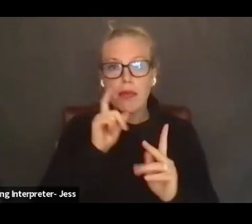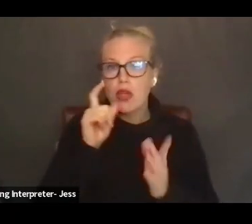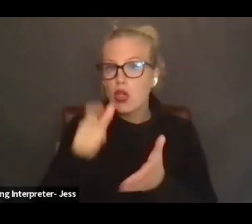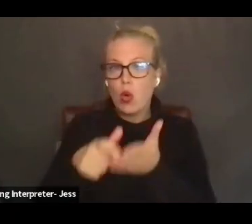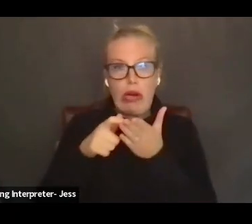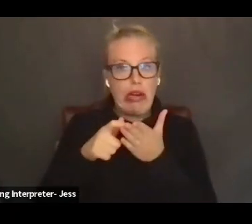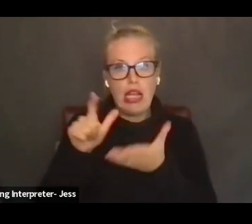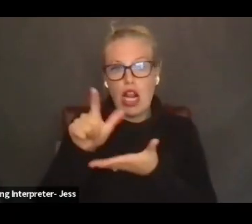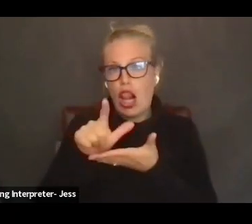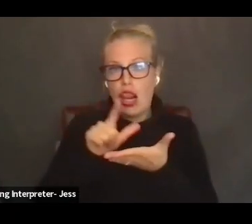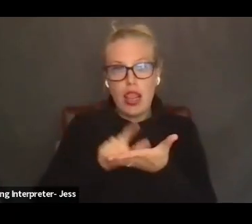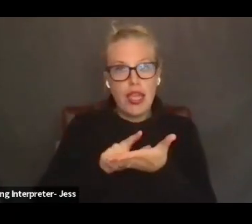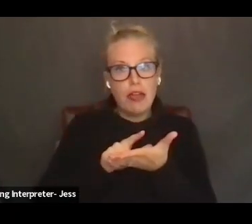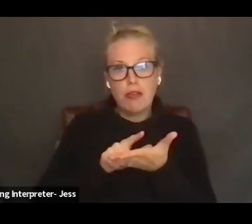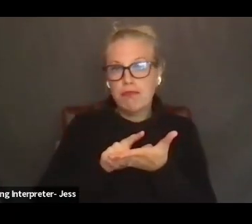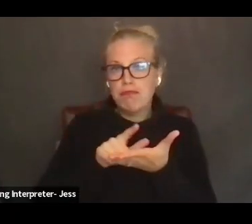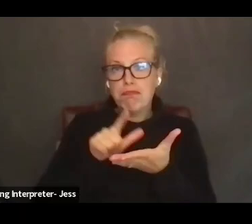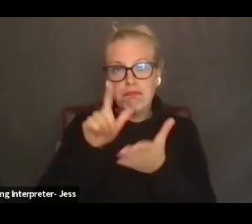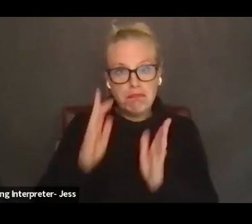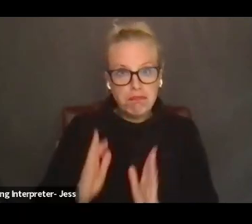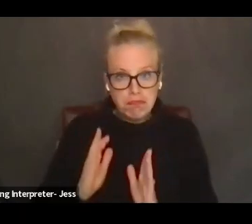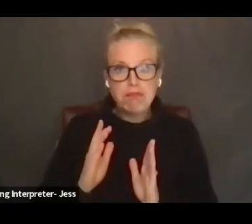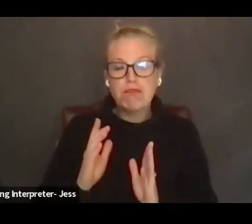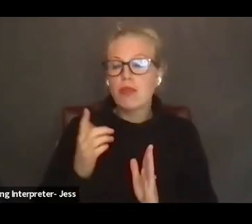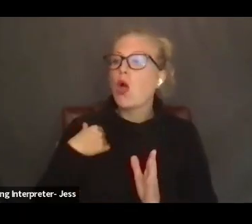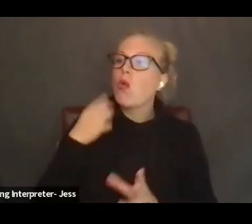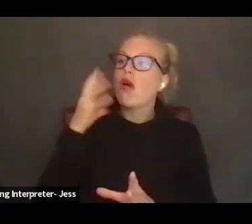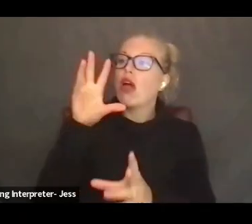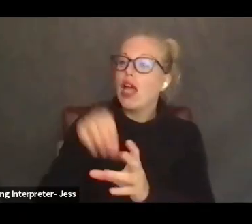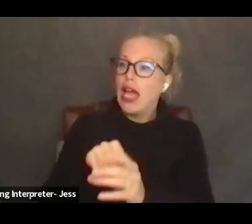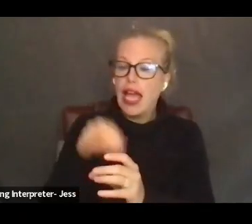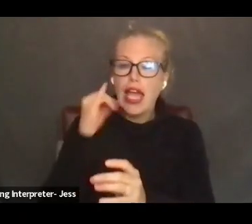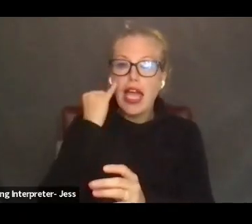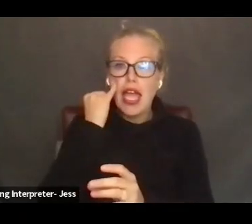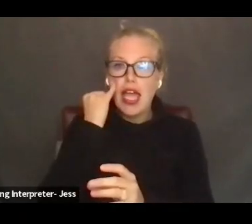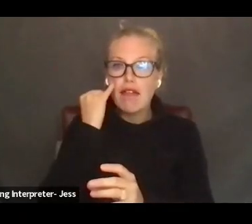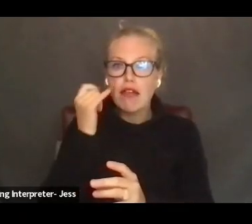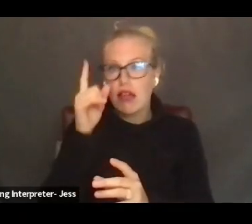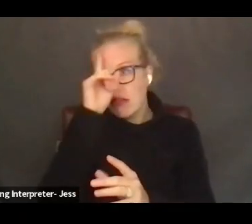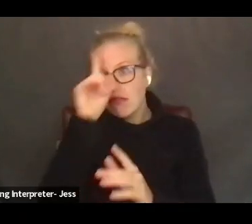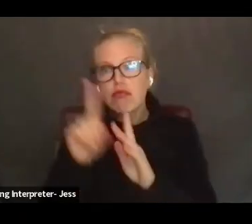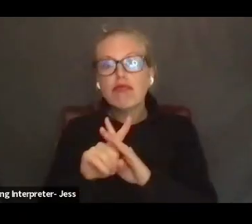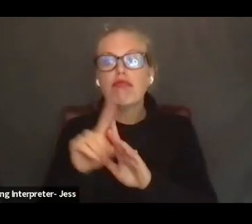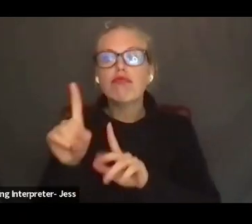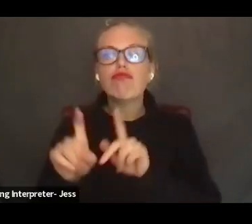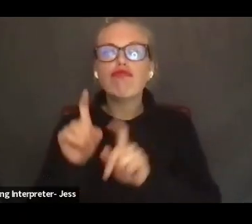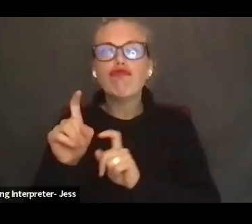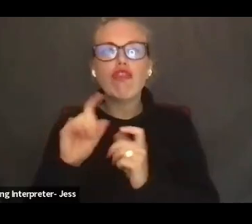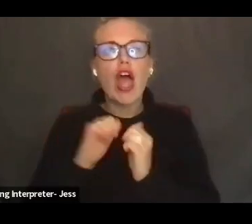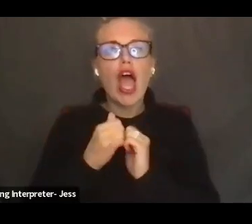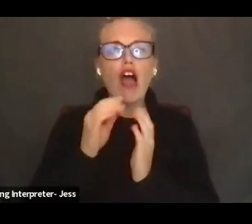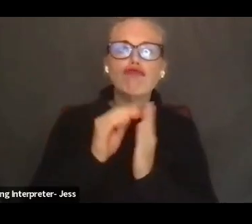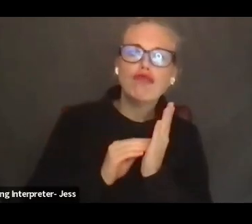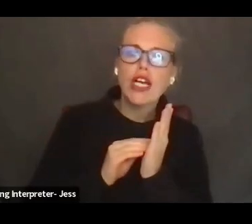need somebody. We step in if somebody has a question about filling it out,